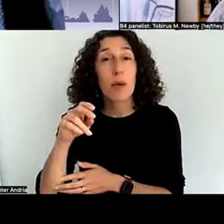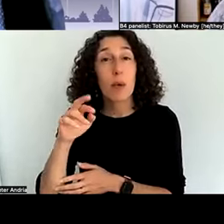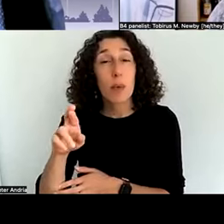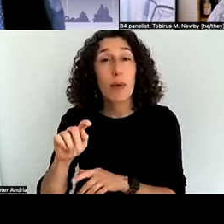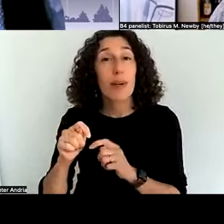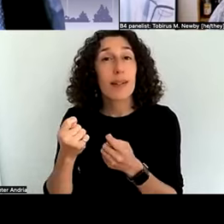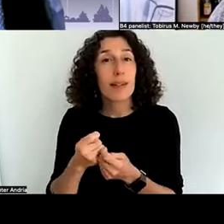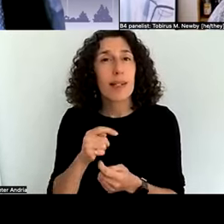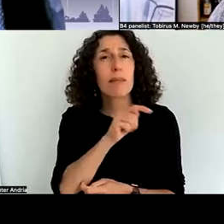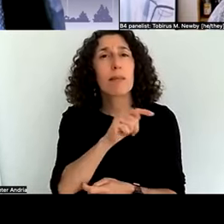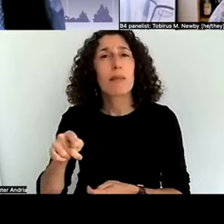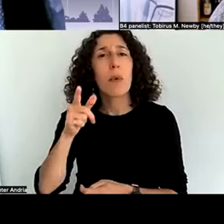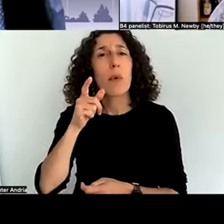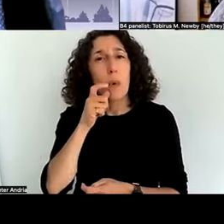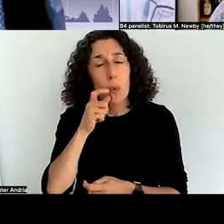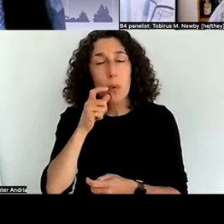extra additional work